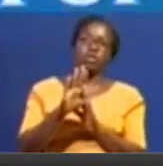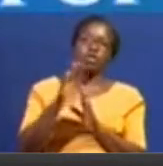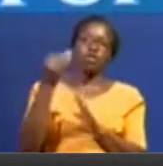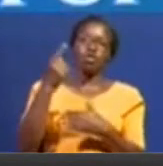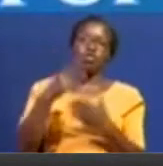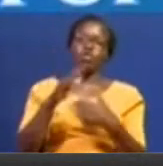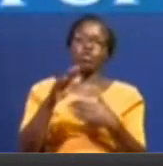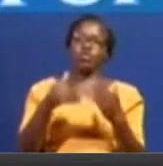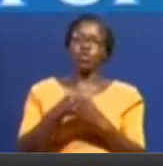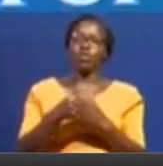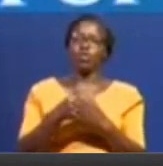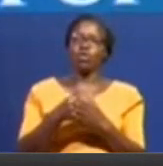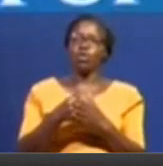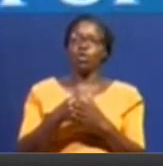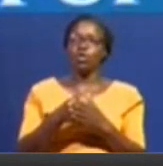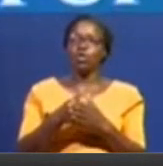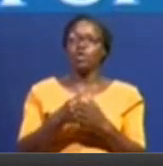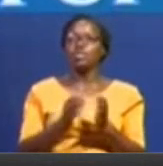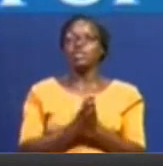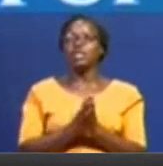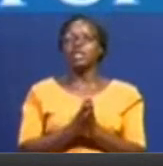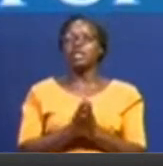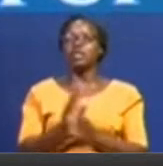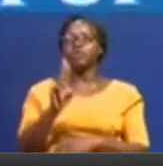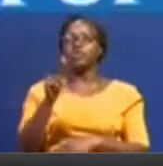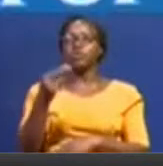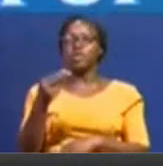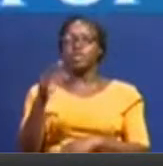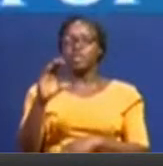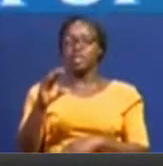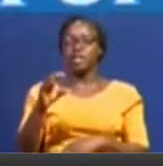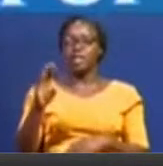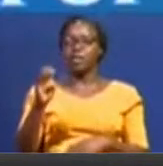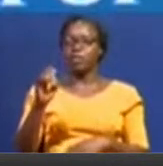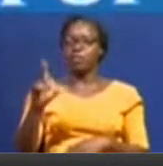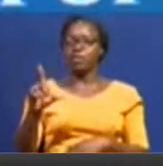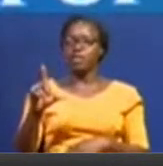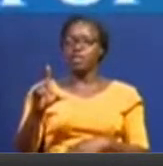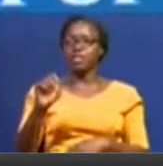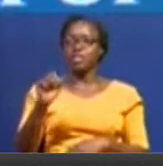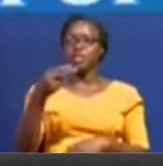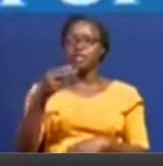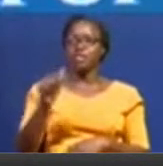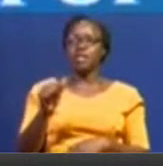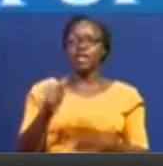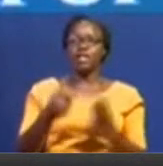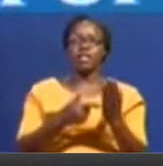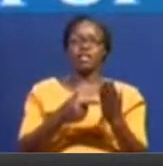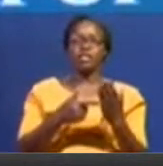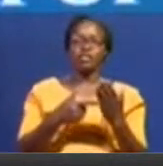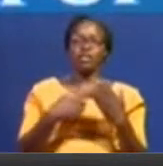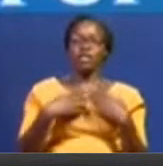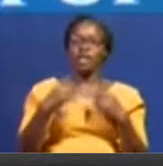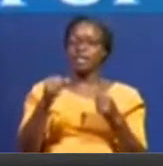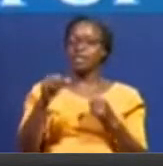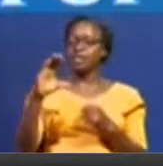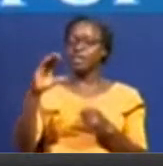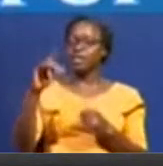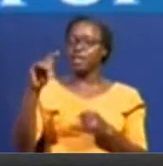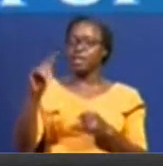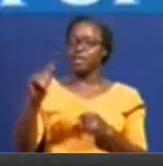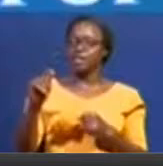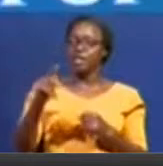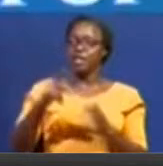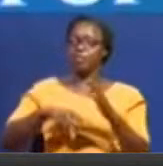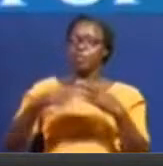what we all know as the U4 UHC bills, the Social Health Insurance Act, the Digital Health Act, the Primary